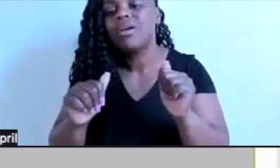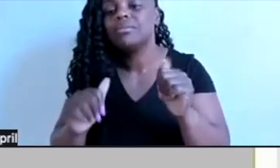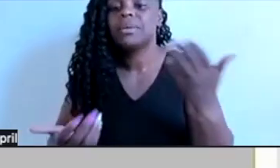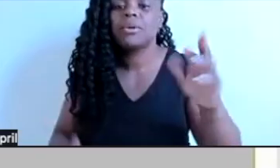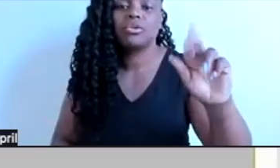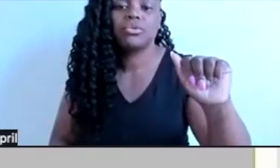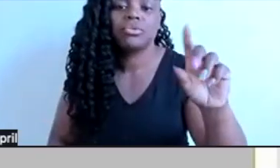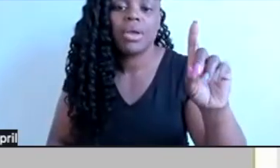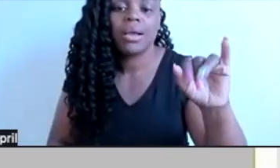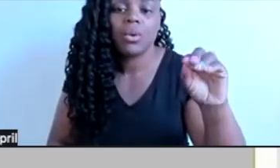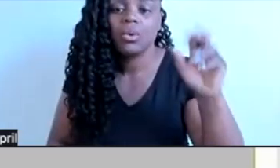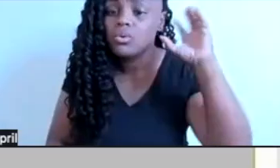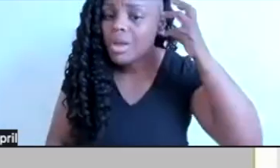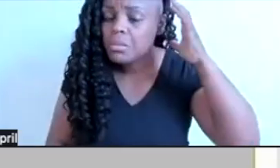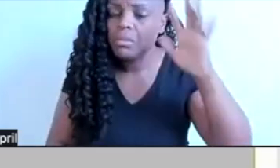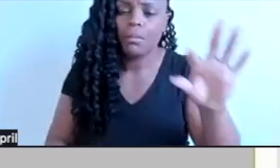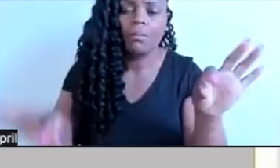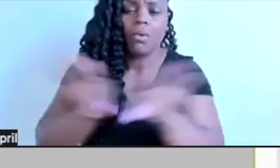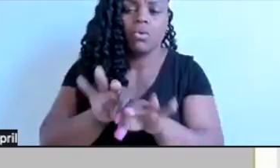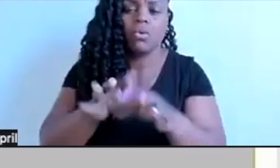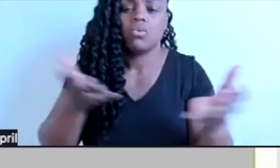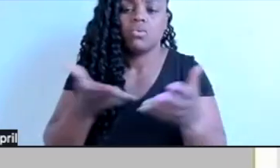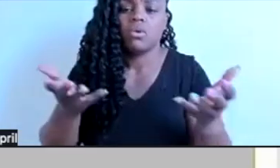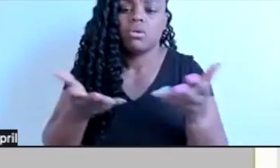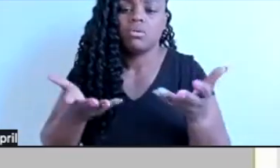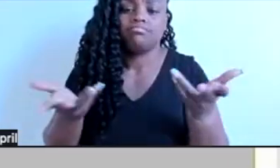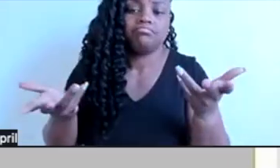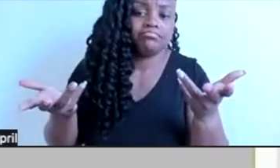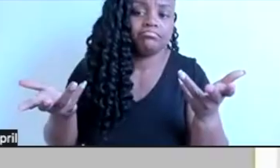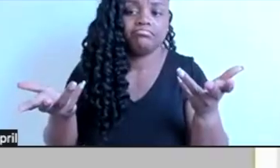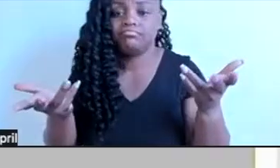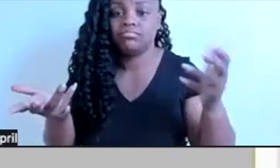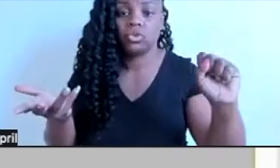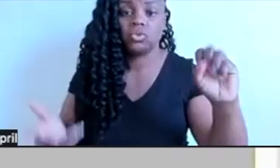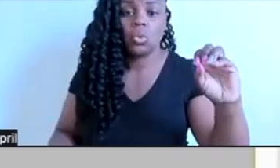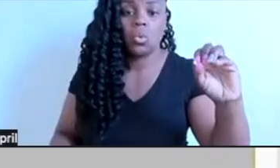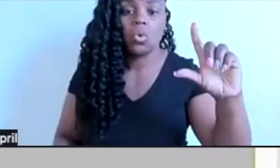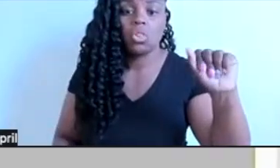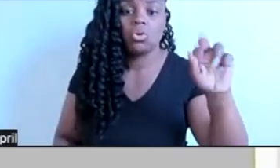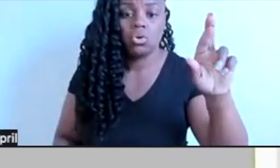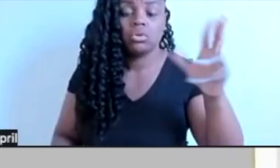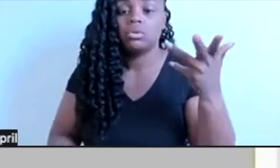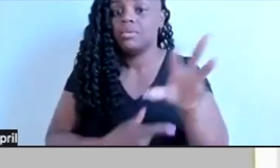because it will get dark. Your phone might have a flashlight, but what happens when your phone battery goes dead?